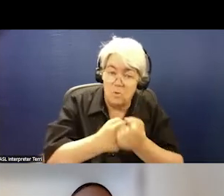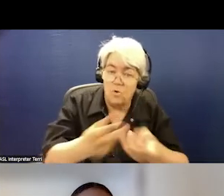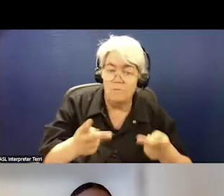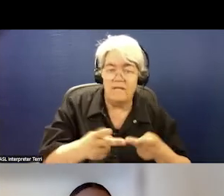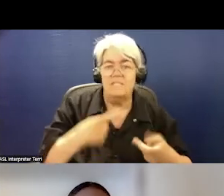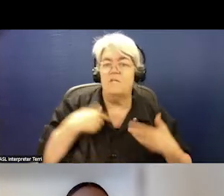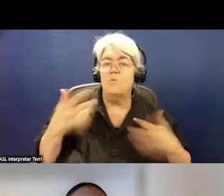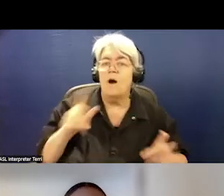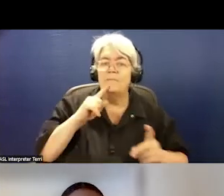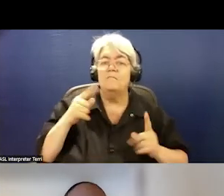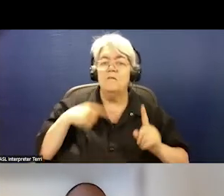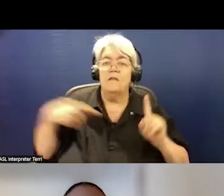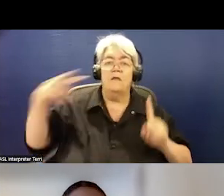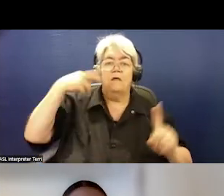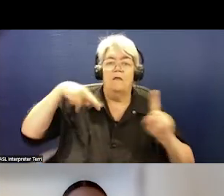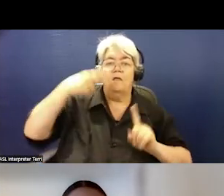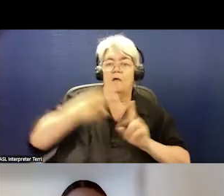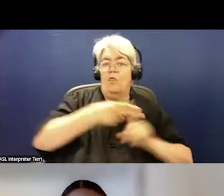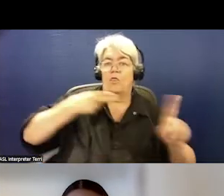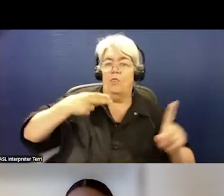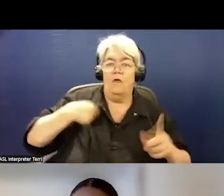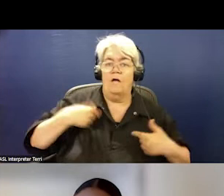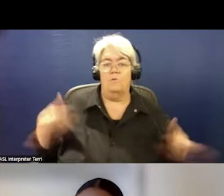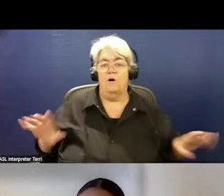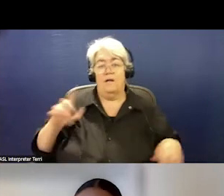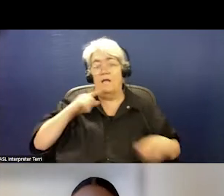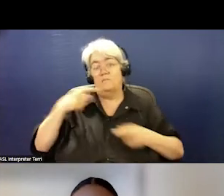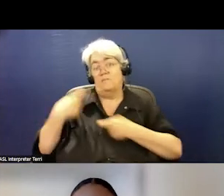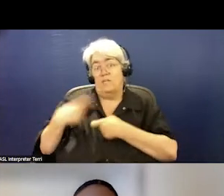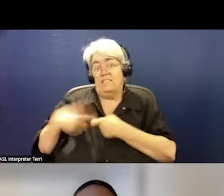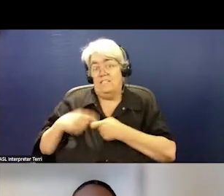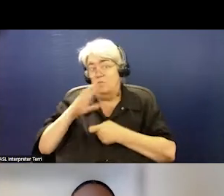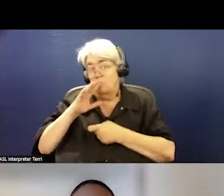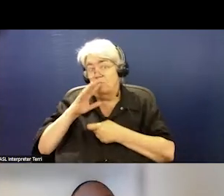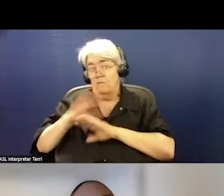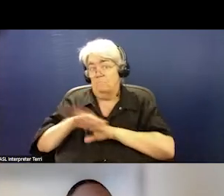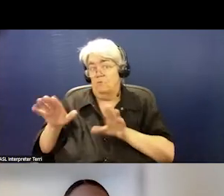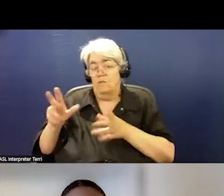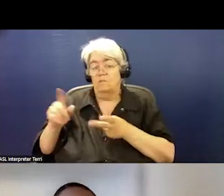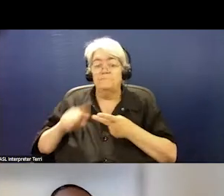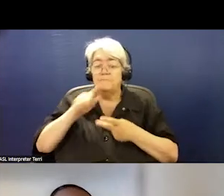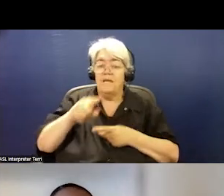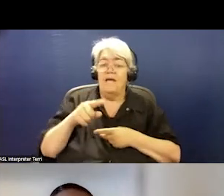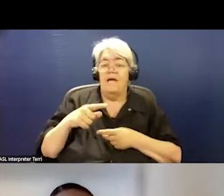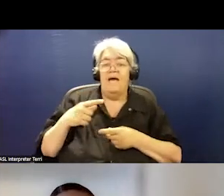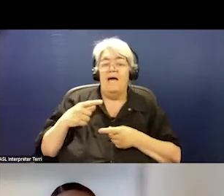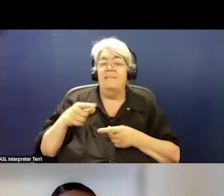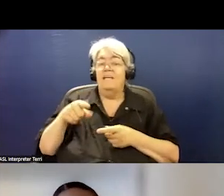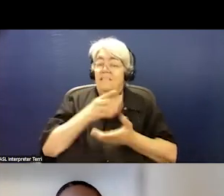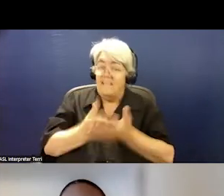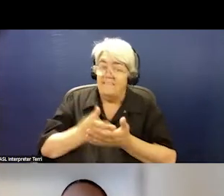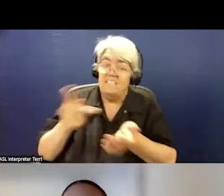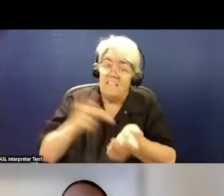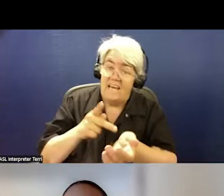of the stigma around mental health, especially in the Latino community, and also the lack of Spanish-speaking psychiatric